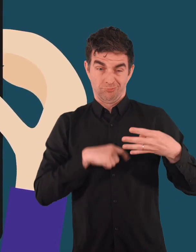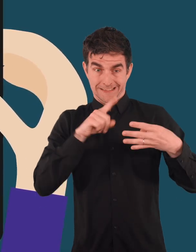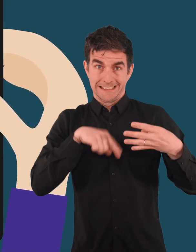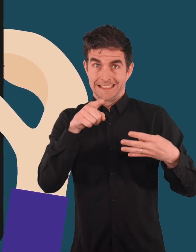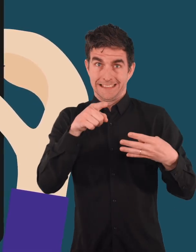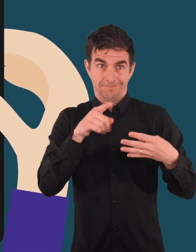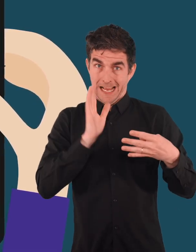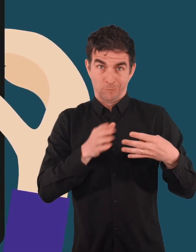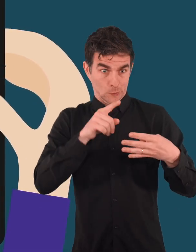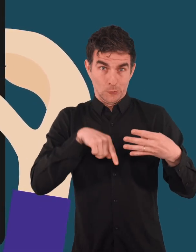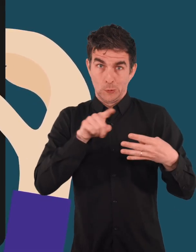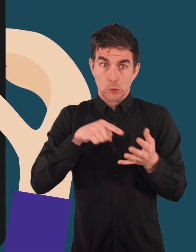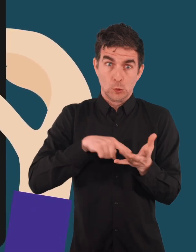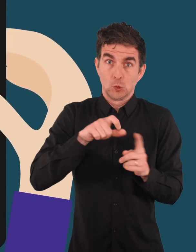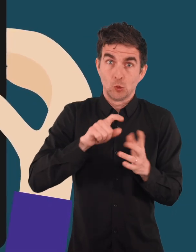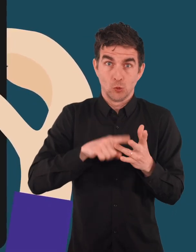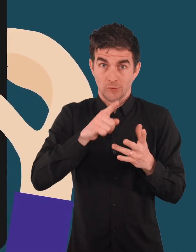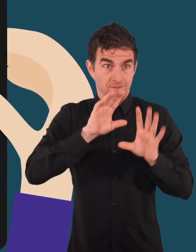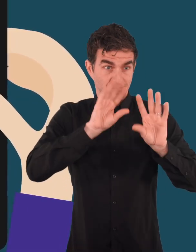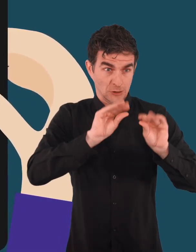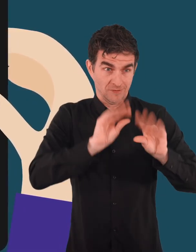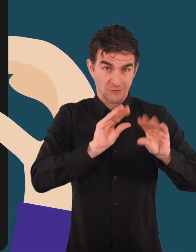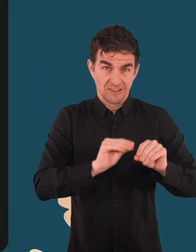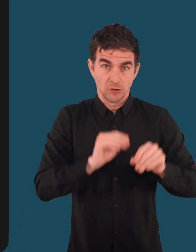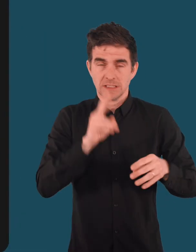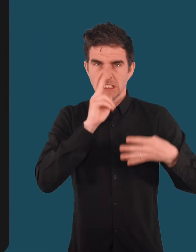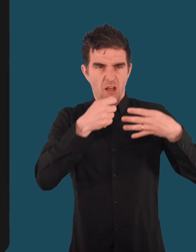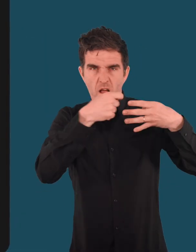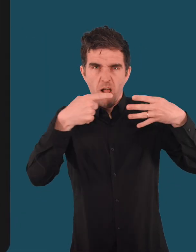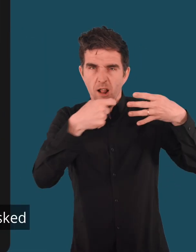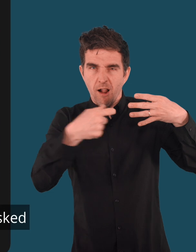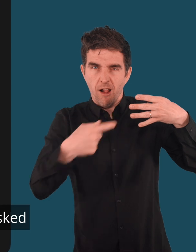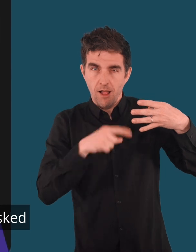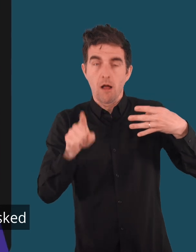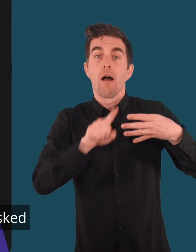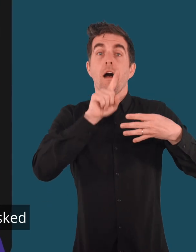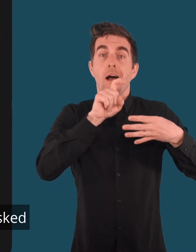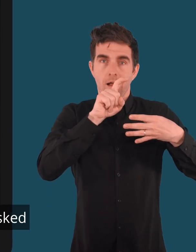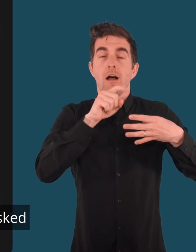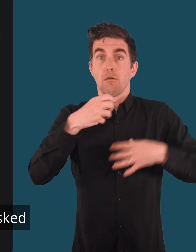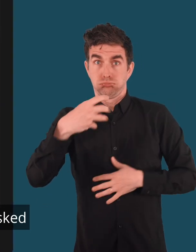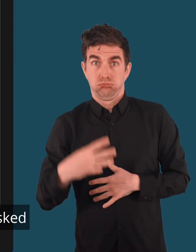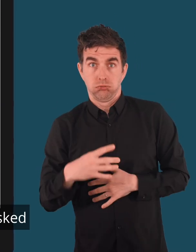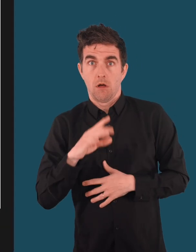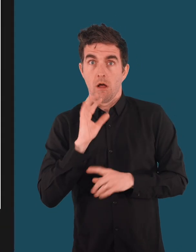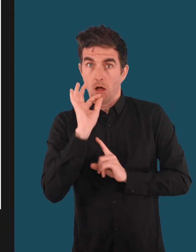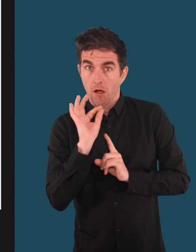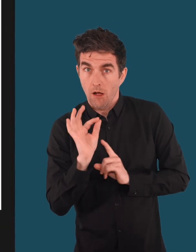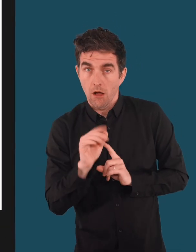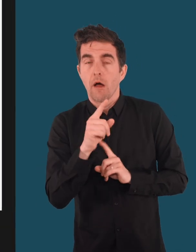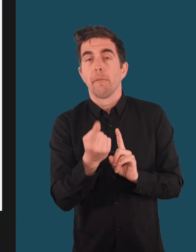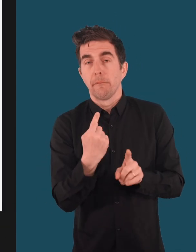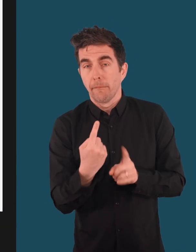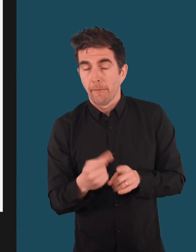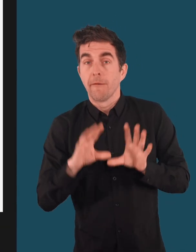is your to-do list. On the left, you will see a number of headings. When you click on these, you will be asked to answer a